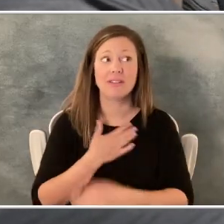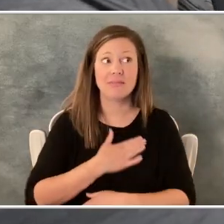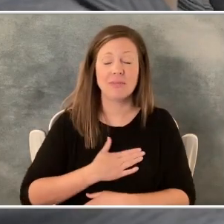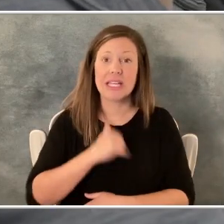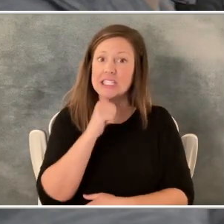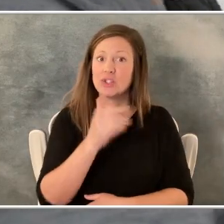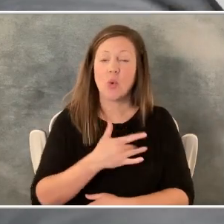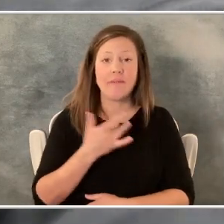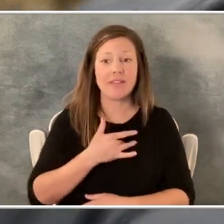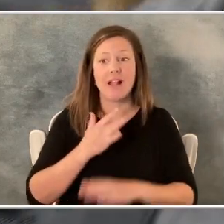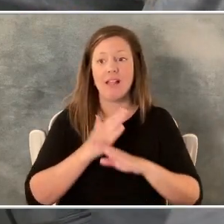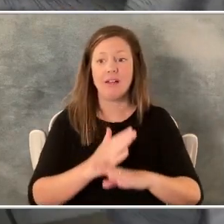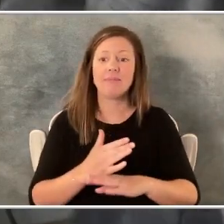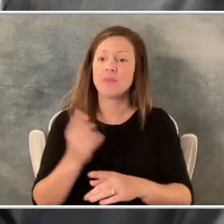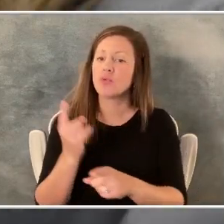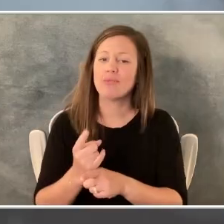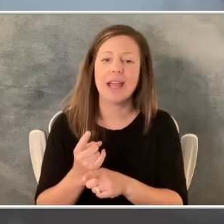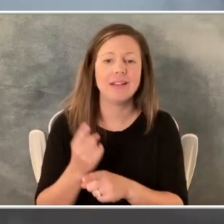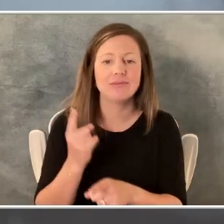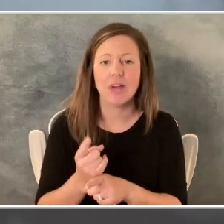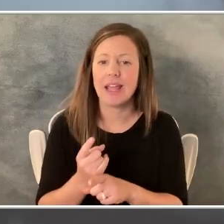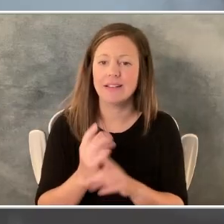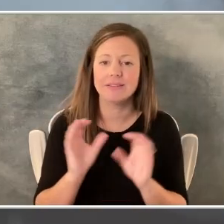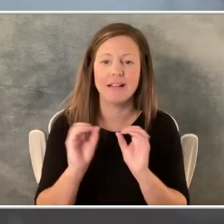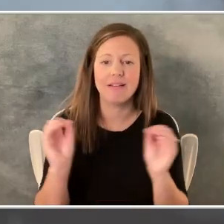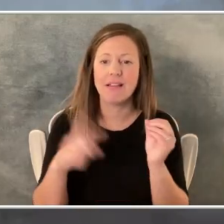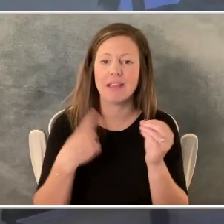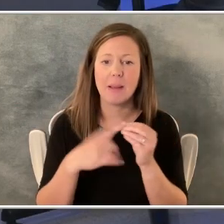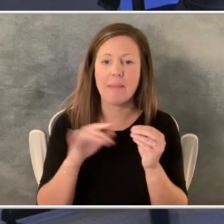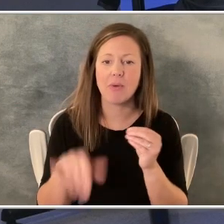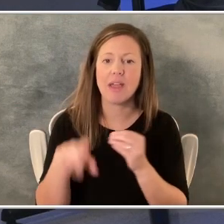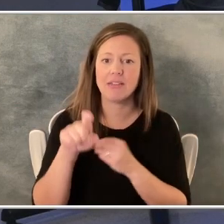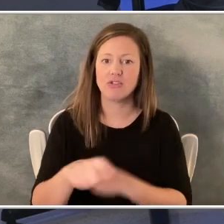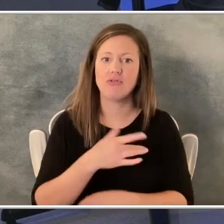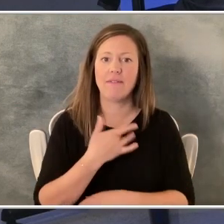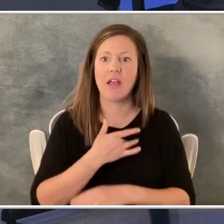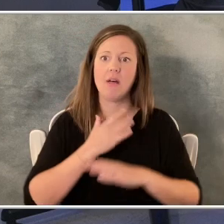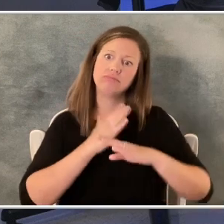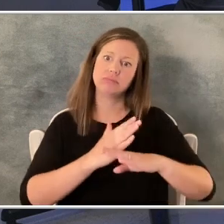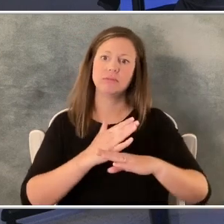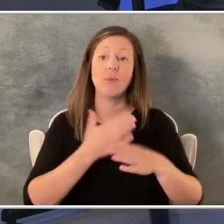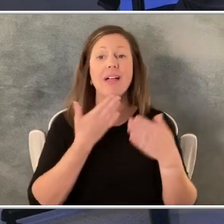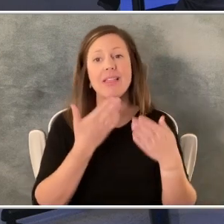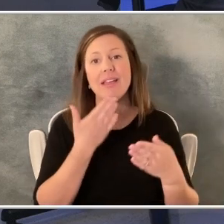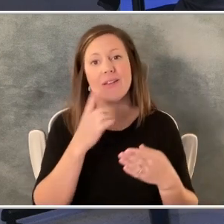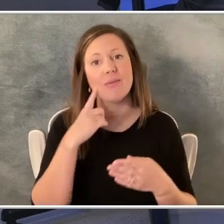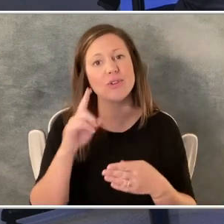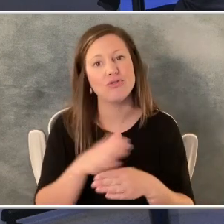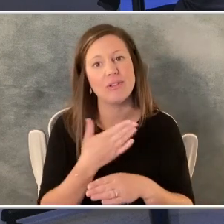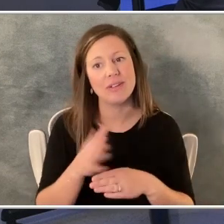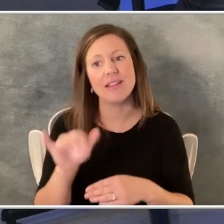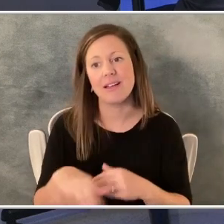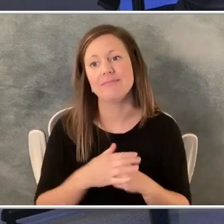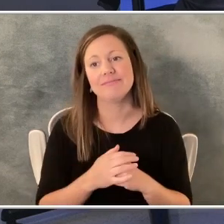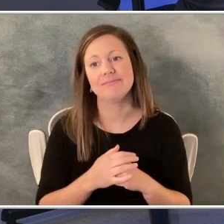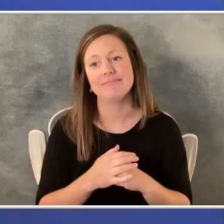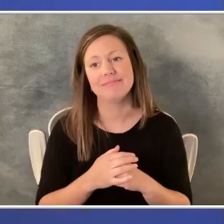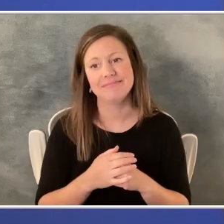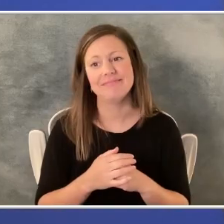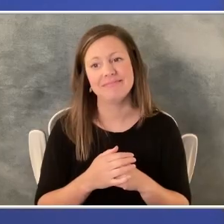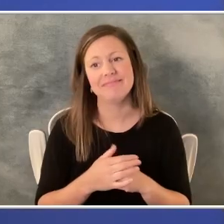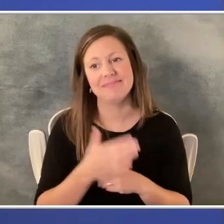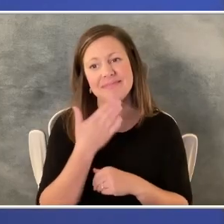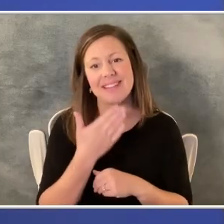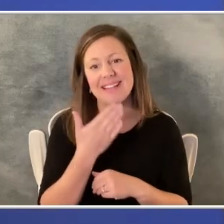there. There's certainly nothing about that should be an obstacle. Thank you for sharing that. Sure. Thank you. Thanks to both of our guests. Thanks